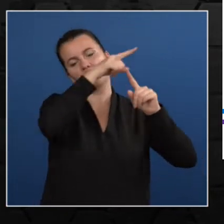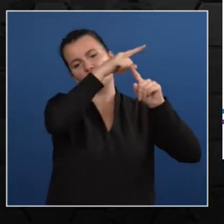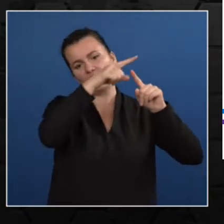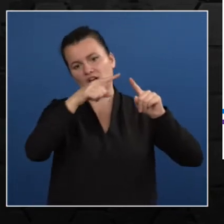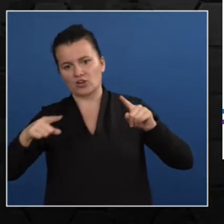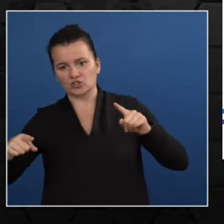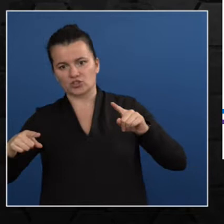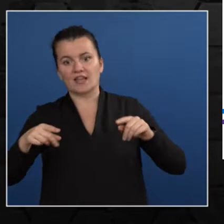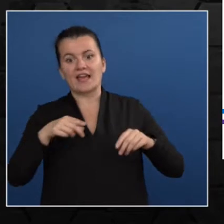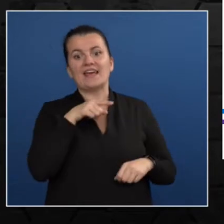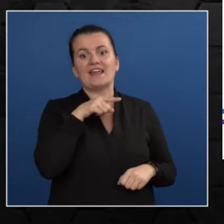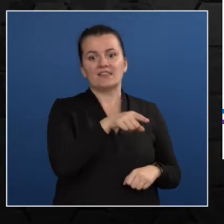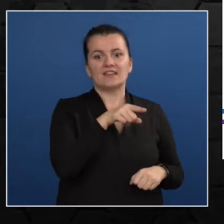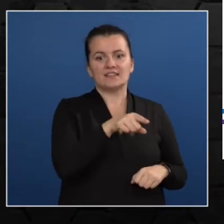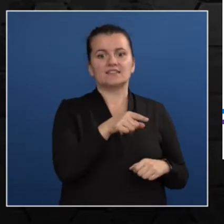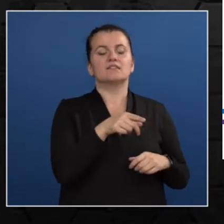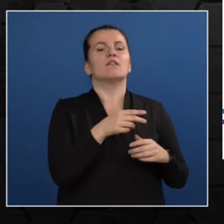discrete